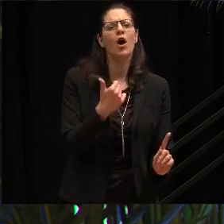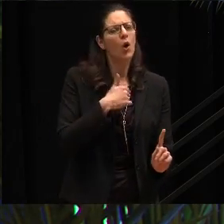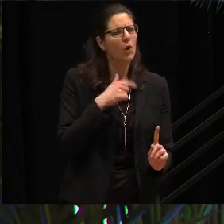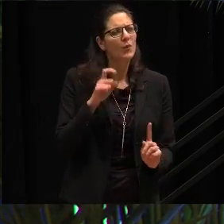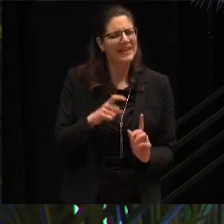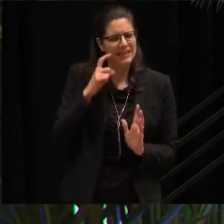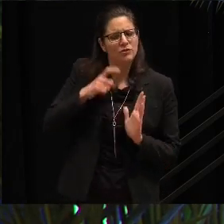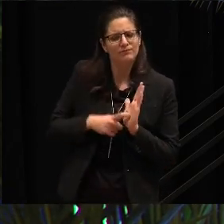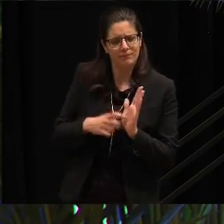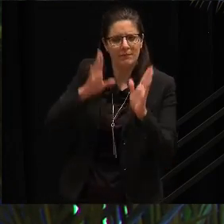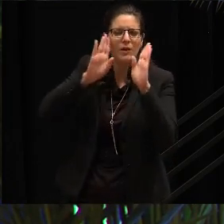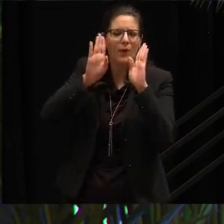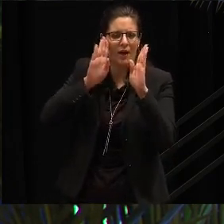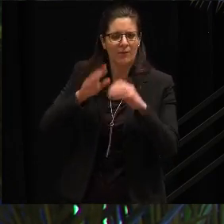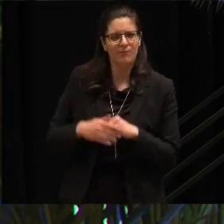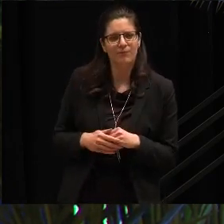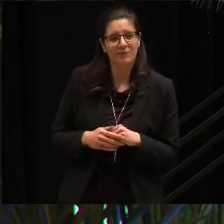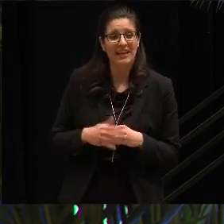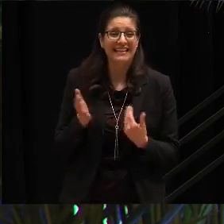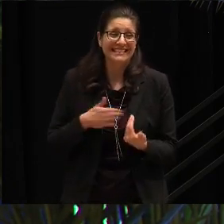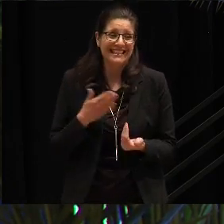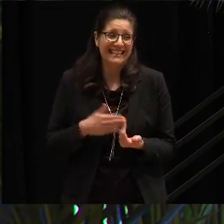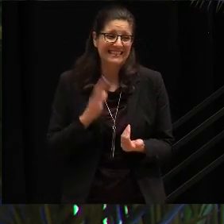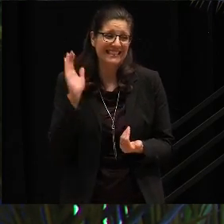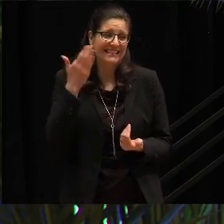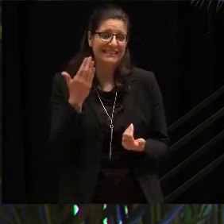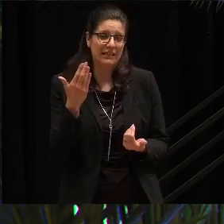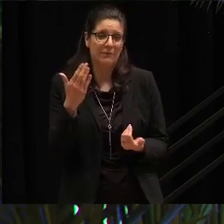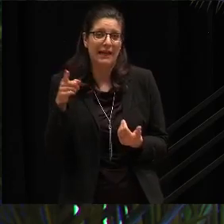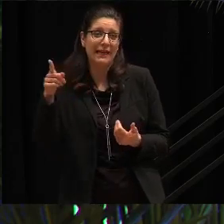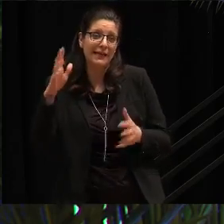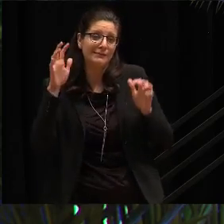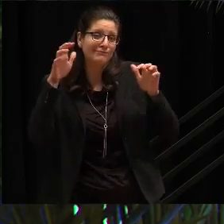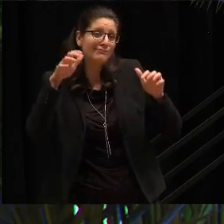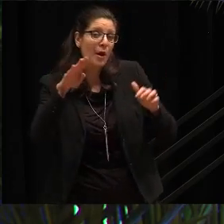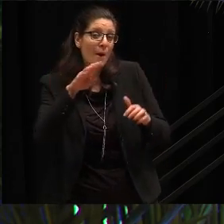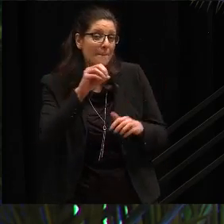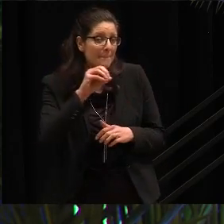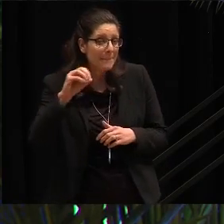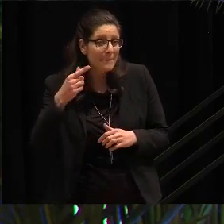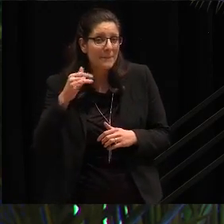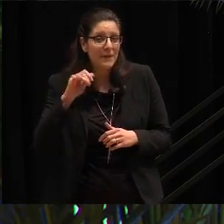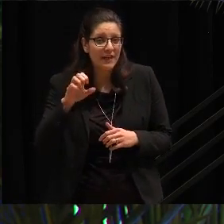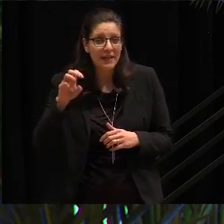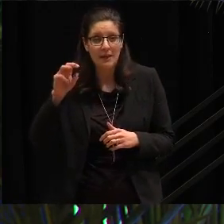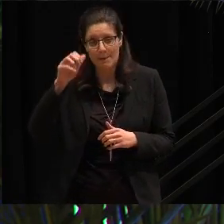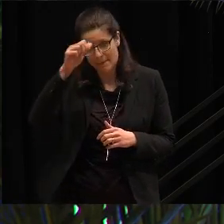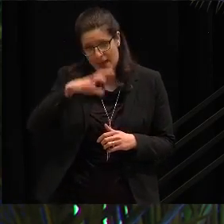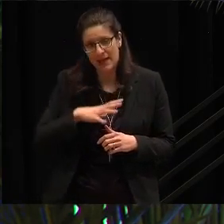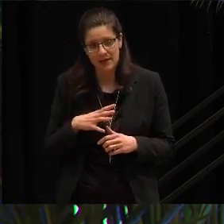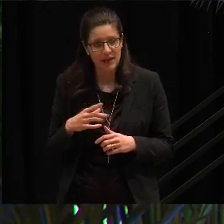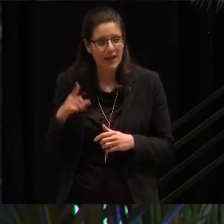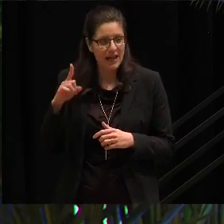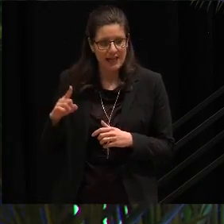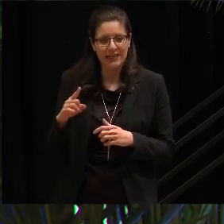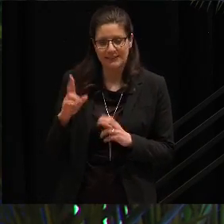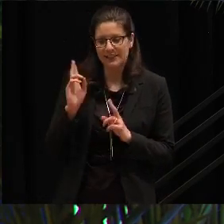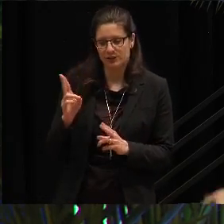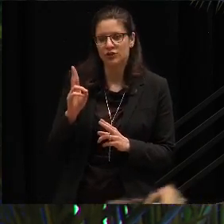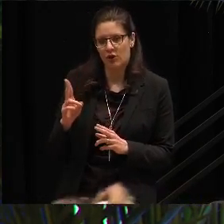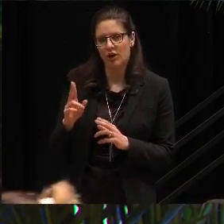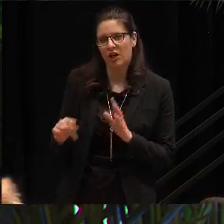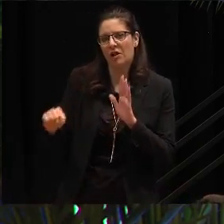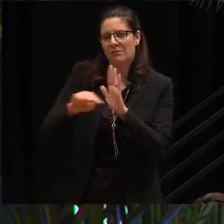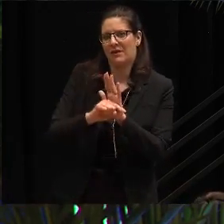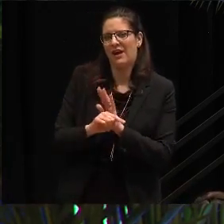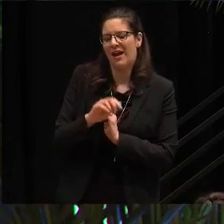aware of. And it's easy for this to sound like a boogeyman, right? Russia is a historical antagonist, and so it's easy to